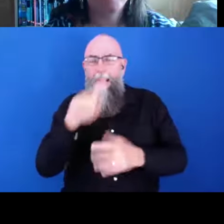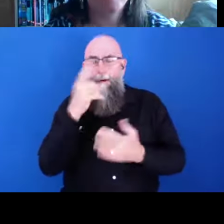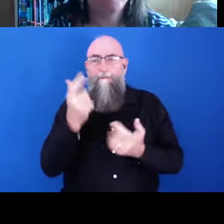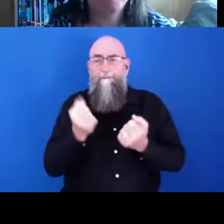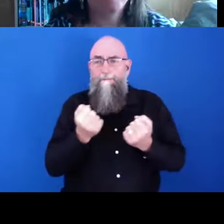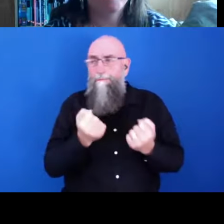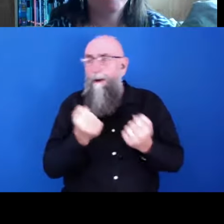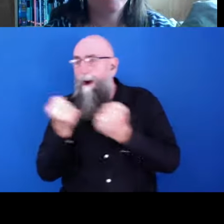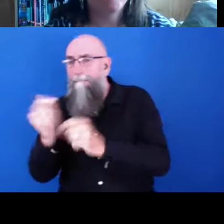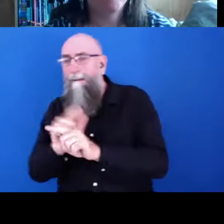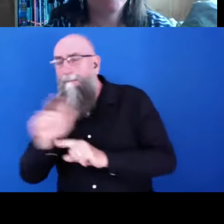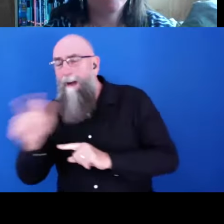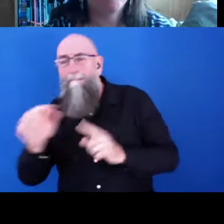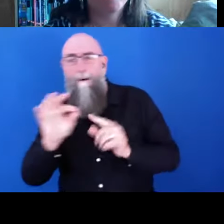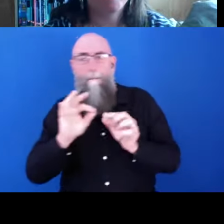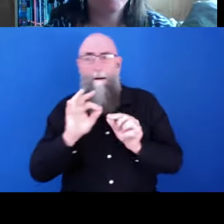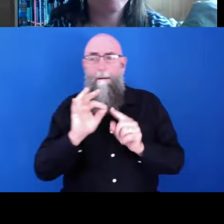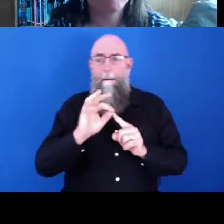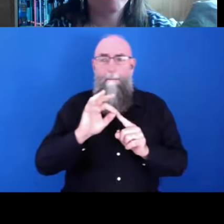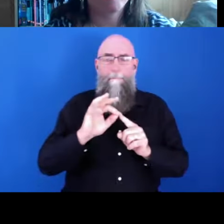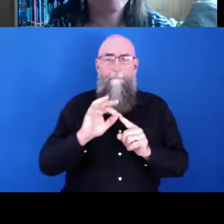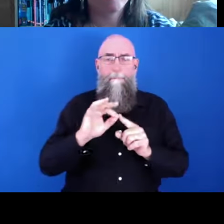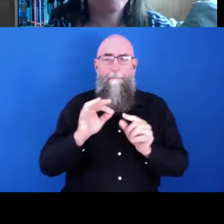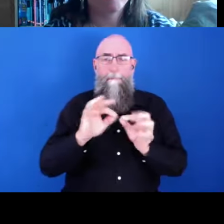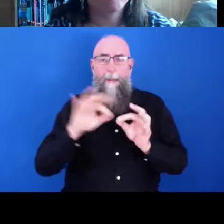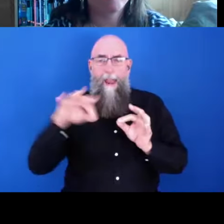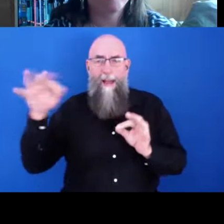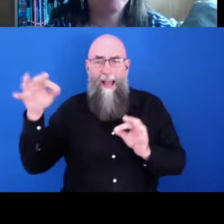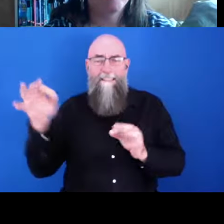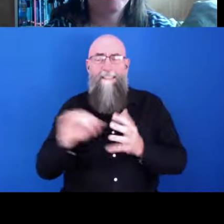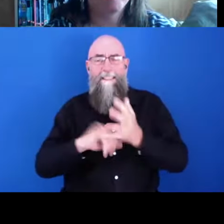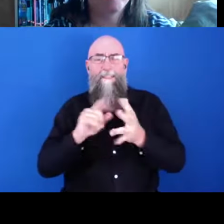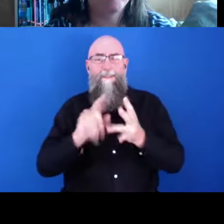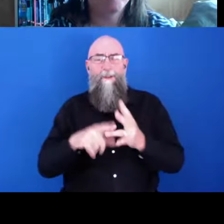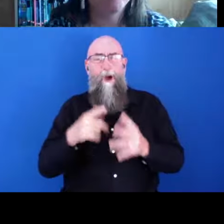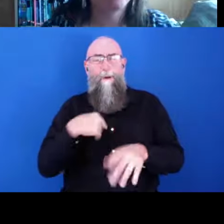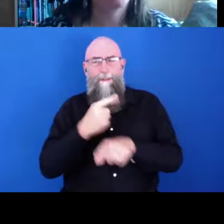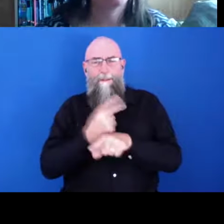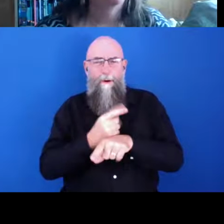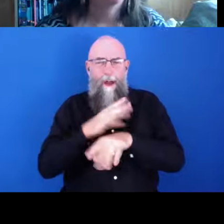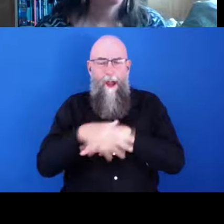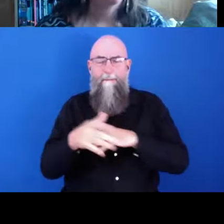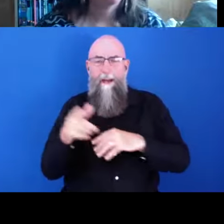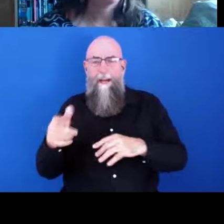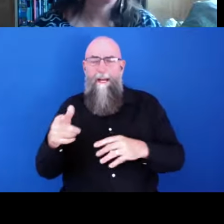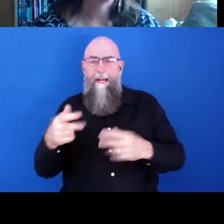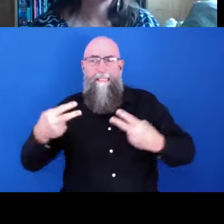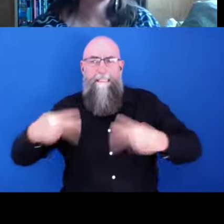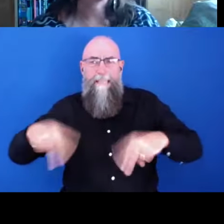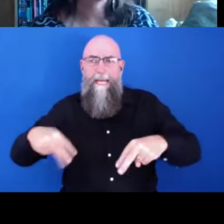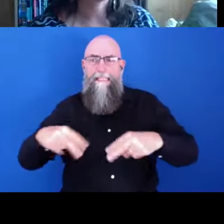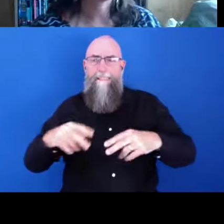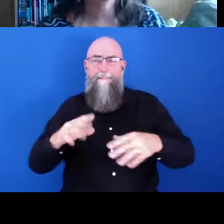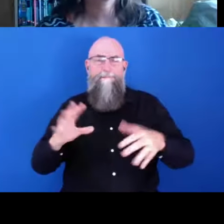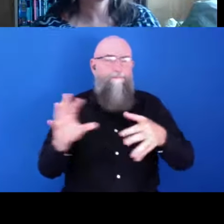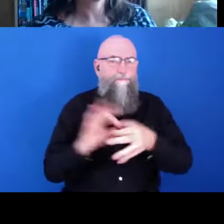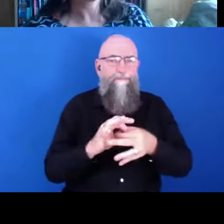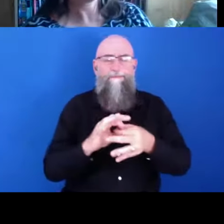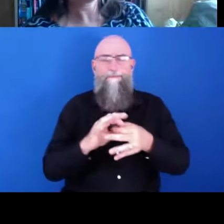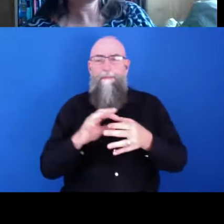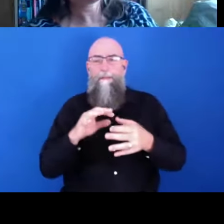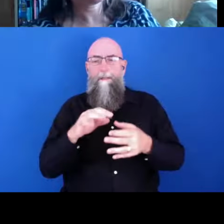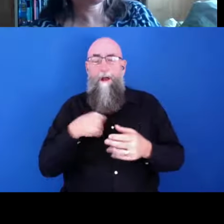dance classes. I was like, oh yeah. Okay. Billie Eilish dance. In the meantime, um, was talking to another young person who had said, I really